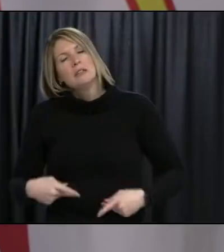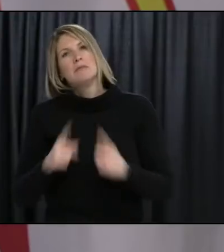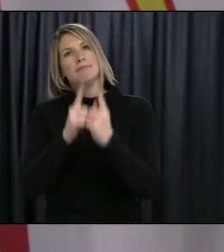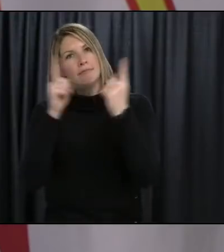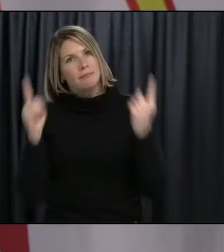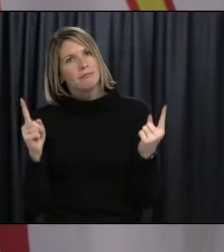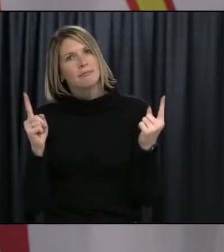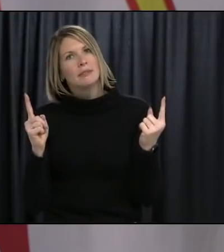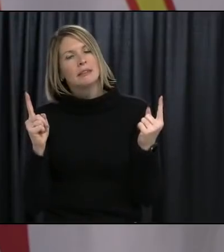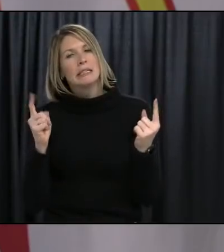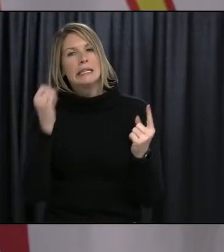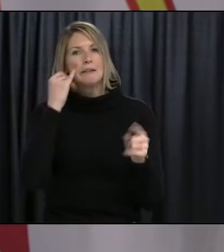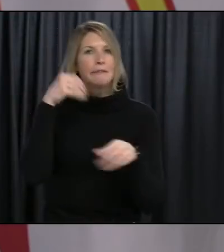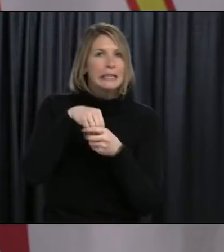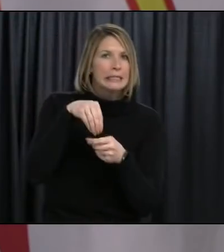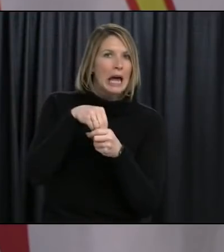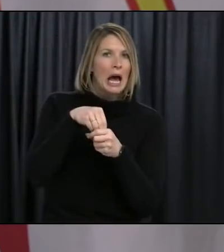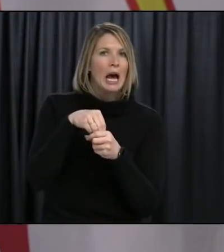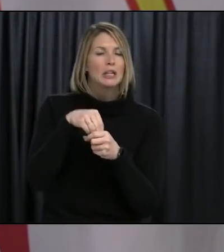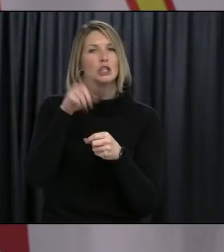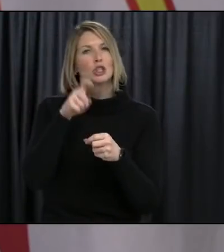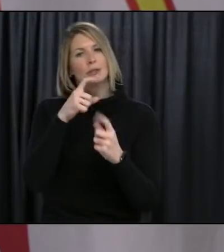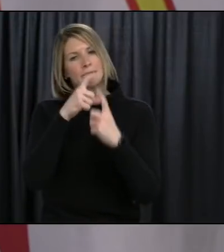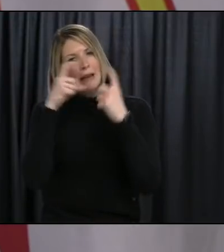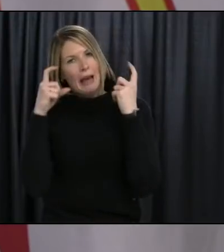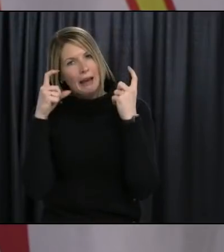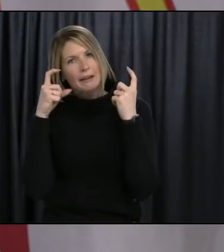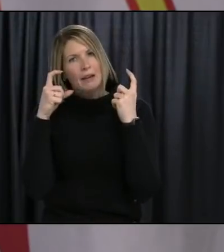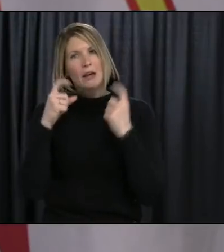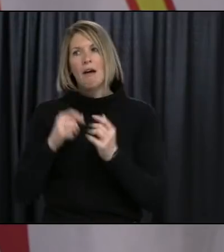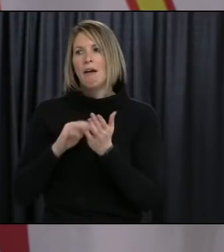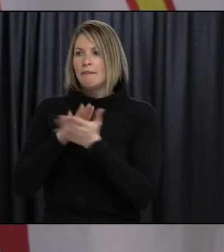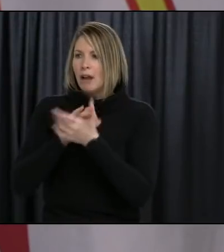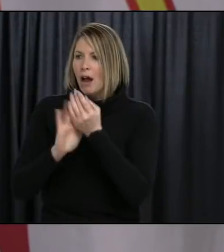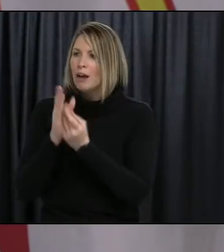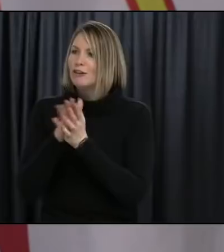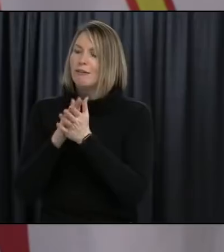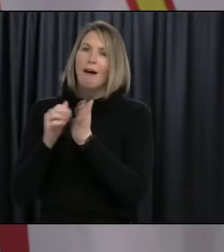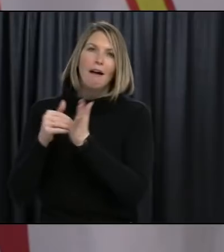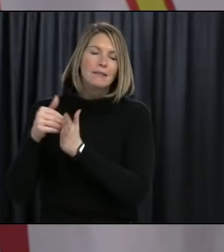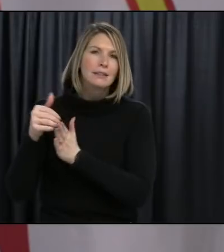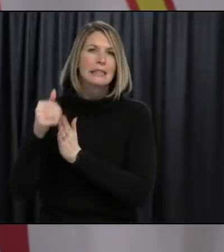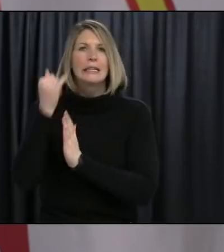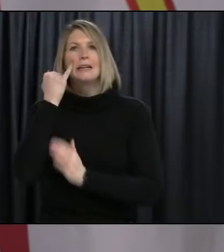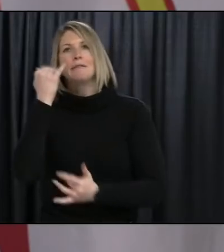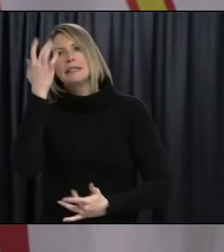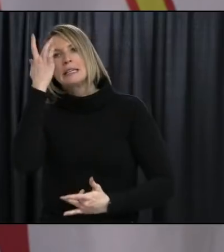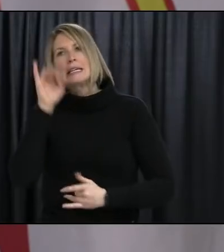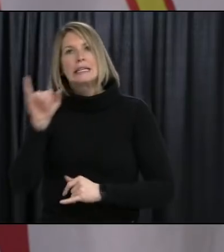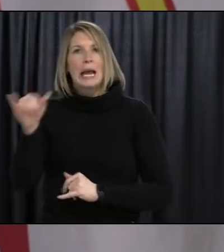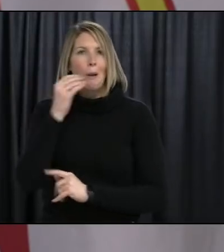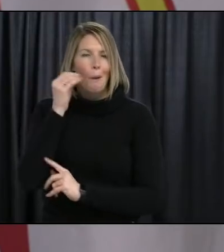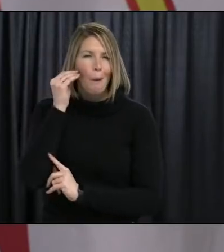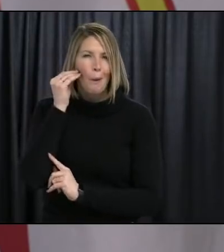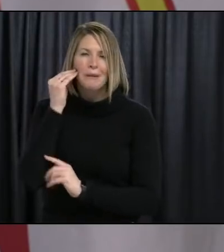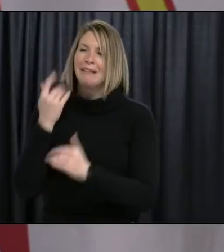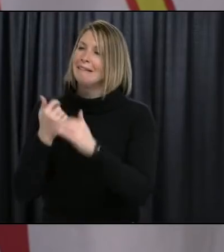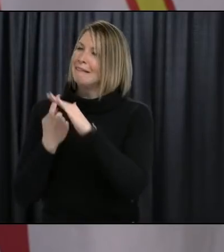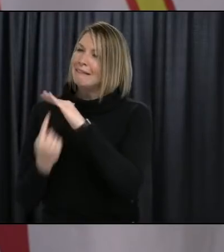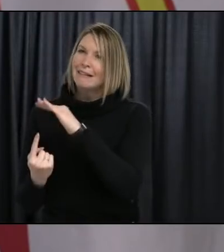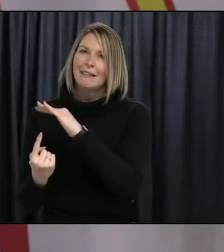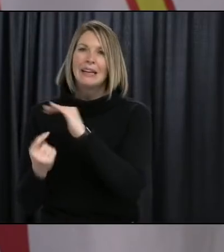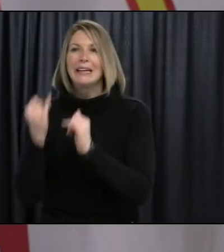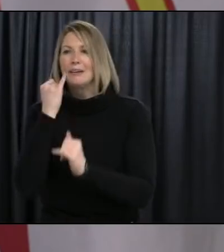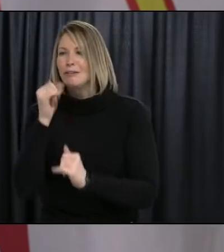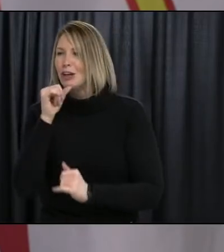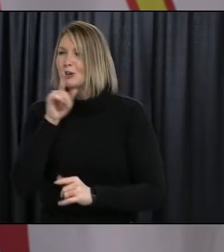out in indoor public places, wash your hands frequently, stay home if you're unwell. These are all very important to reduce